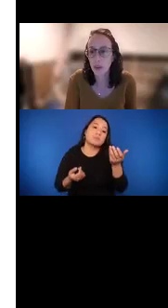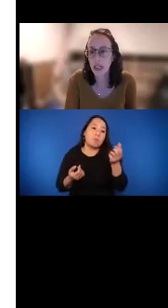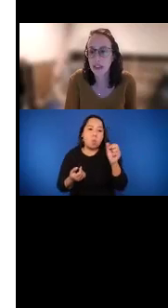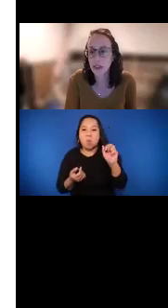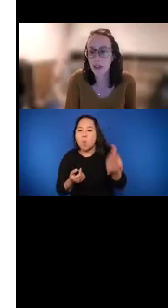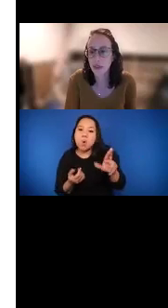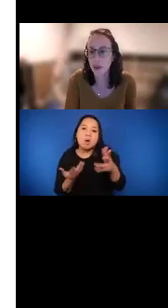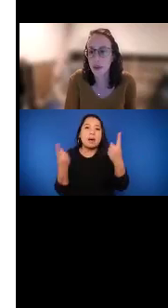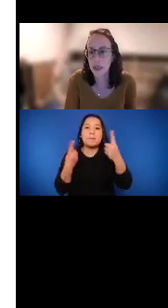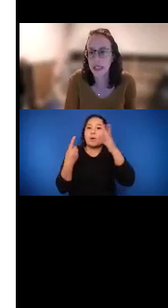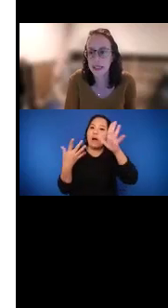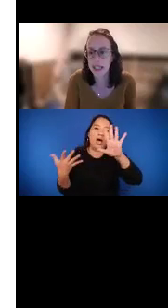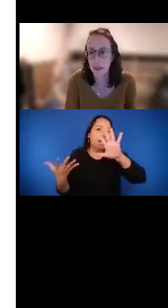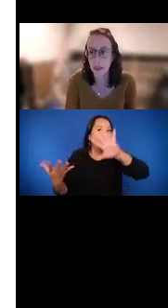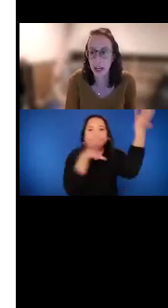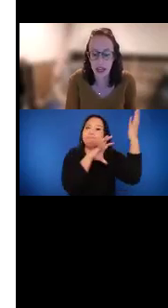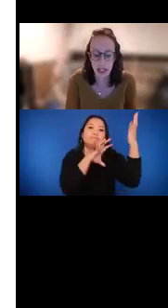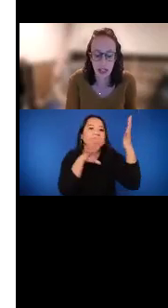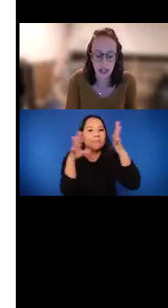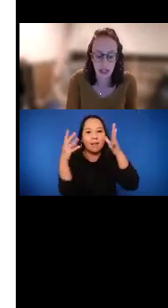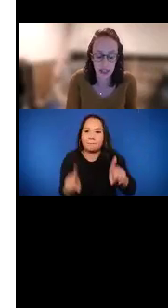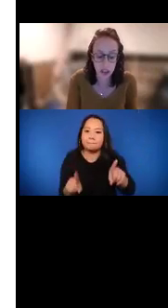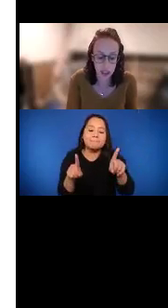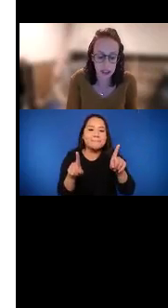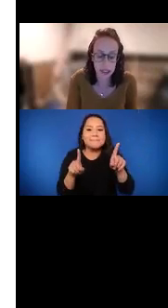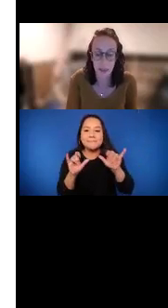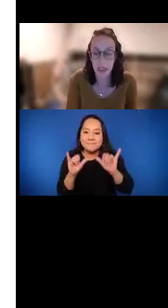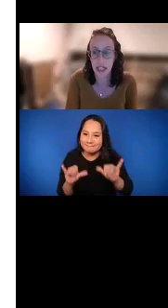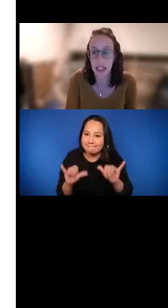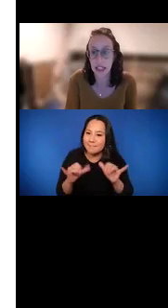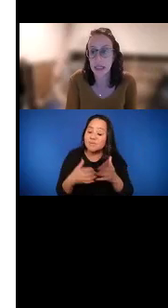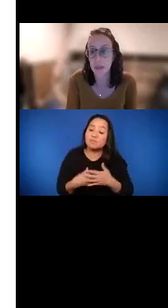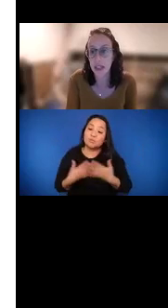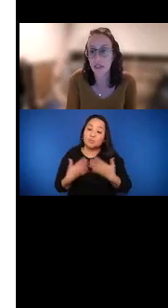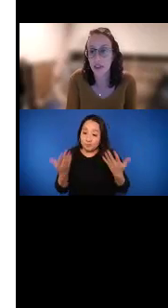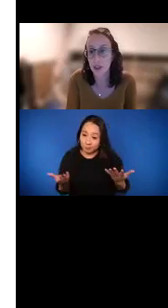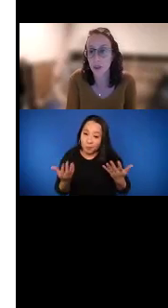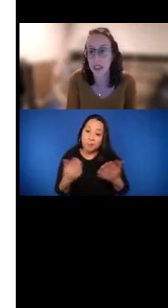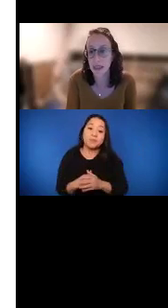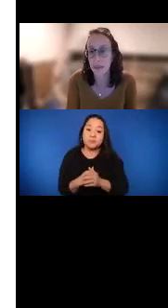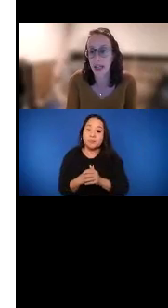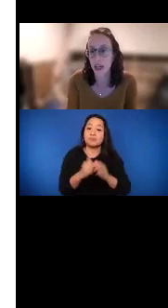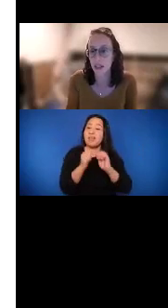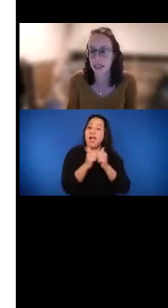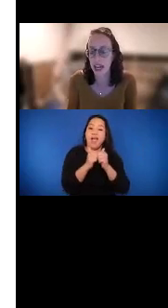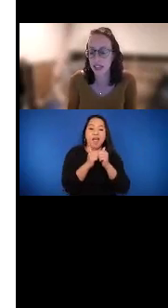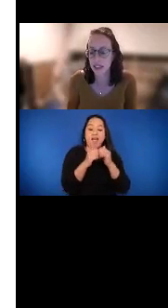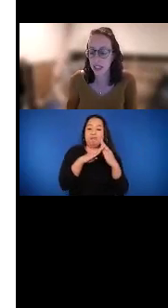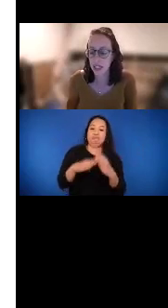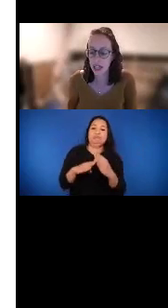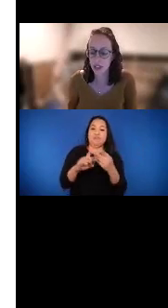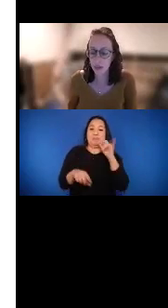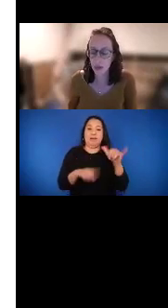So the way to avoid being scammed by an insurance company is to be the first one to make